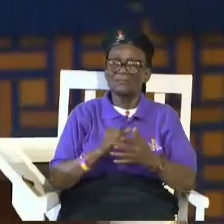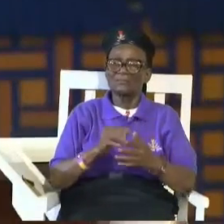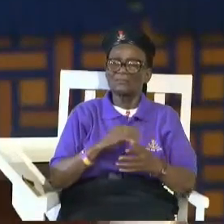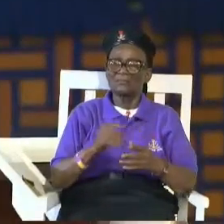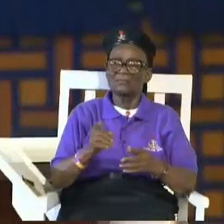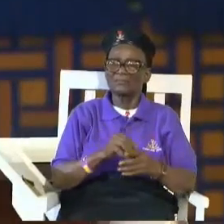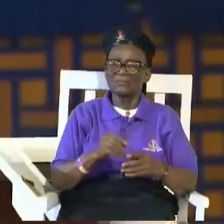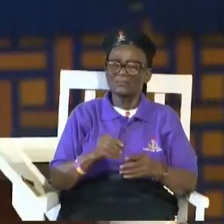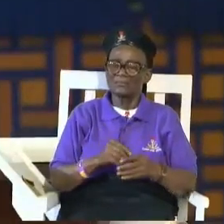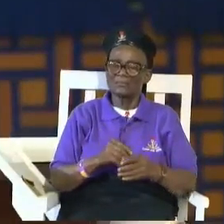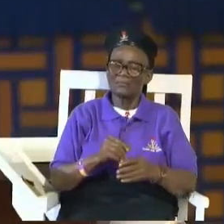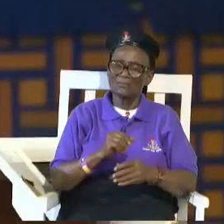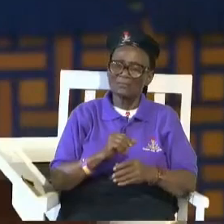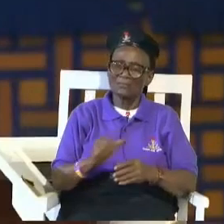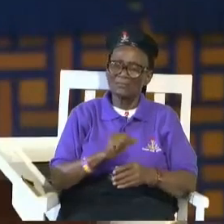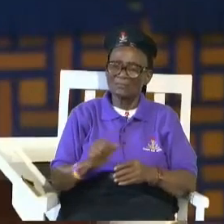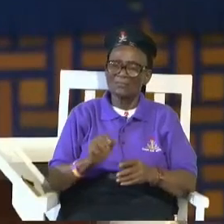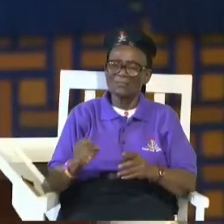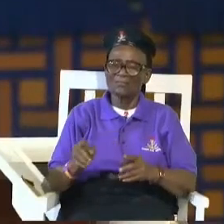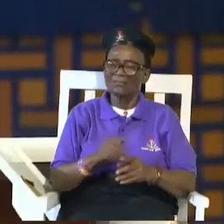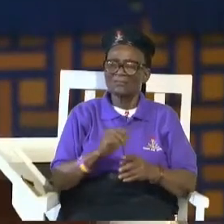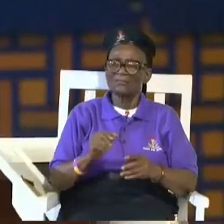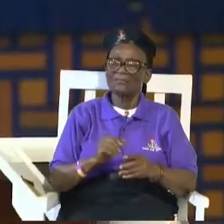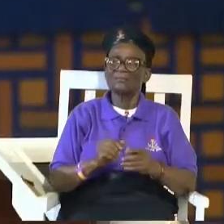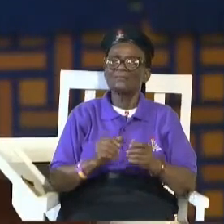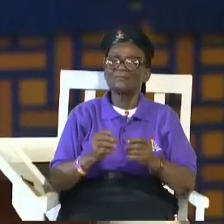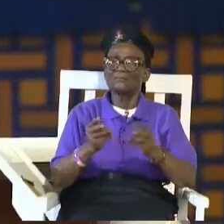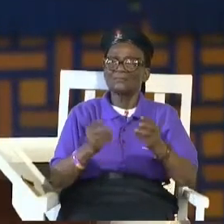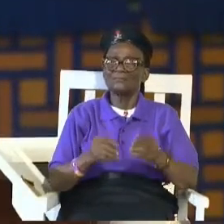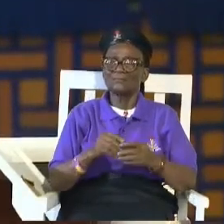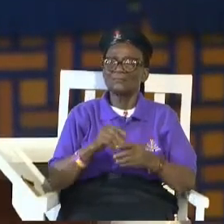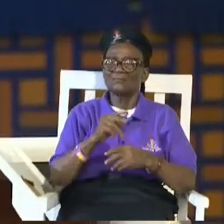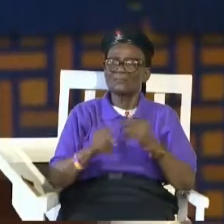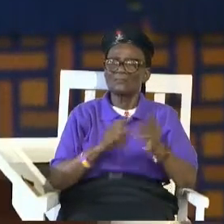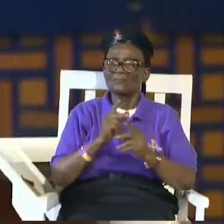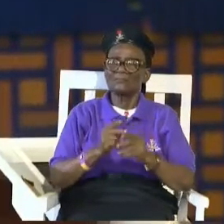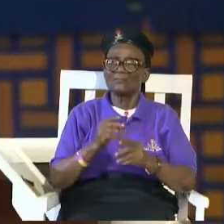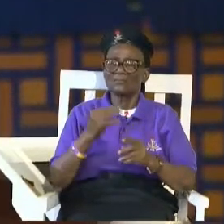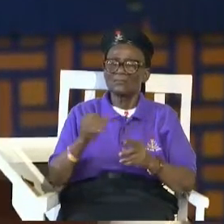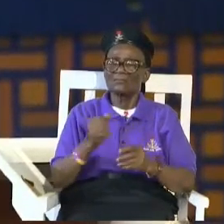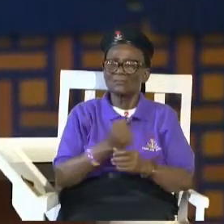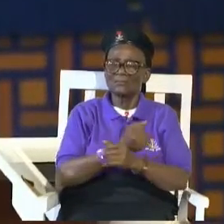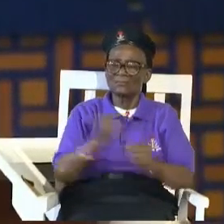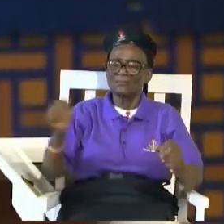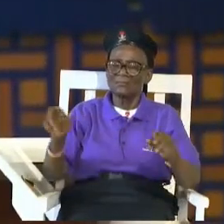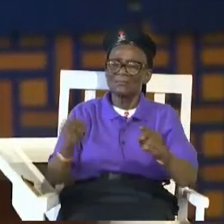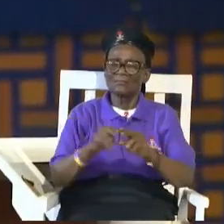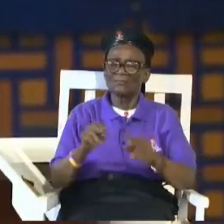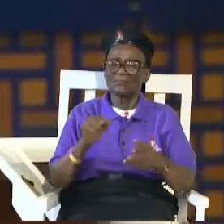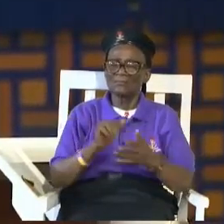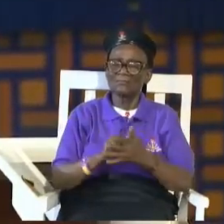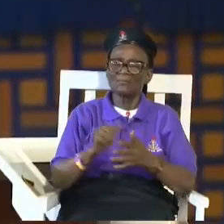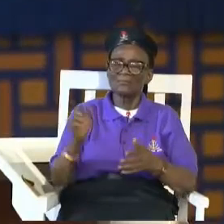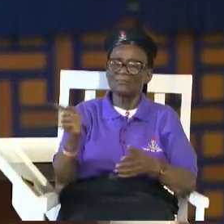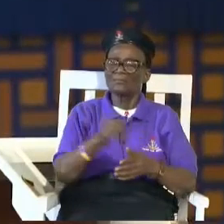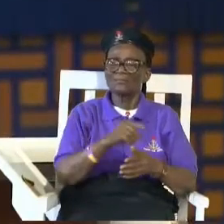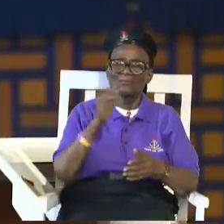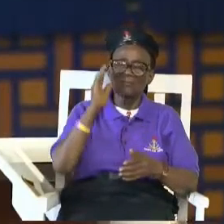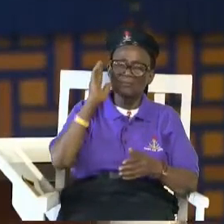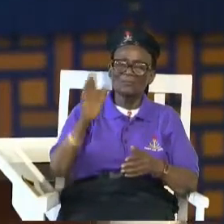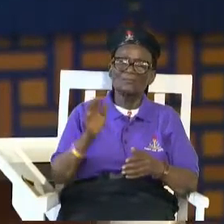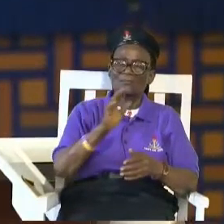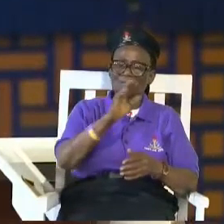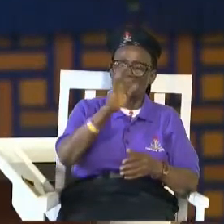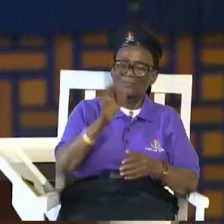than snow. You want the kind of salvation that will never again have anything to do